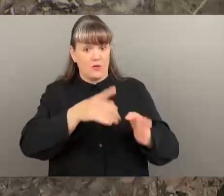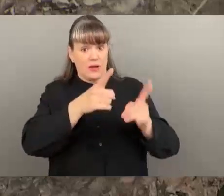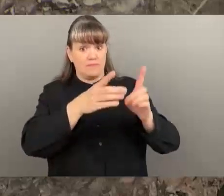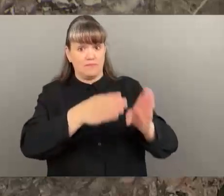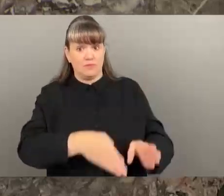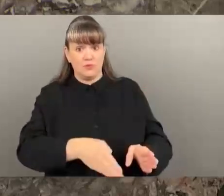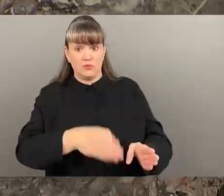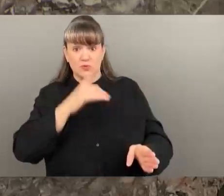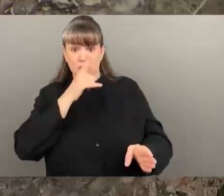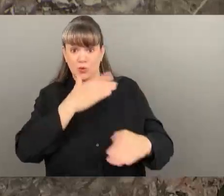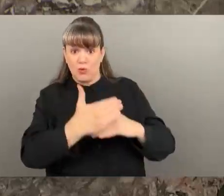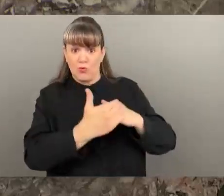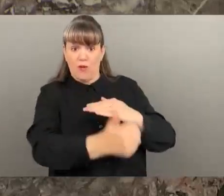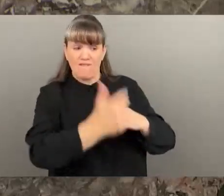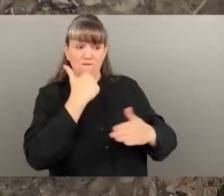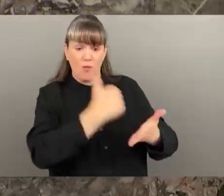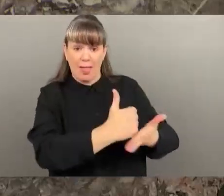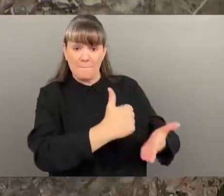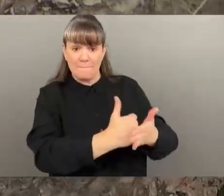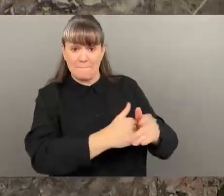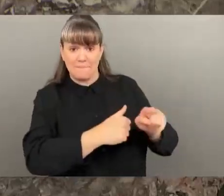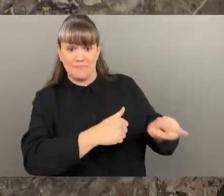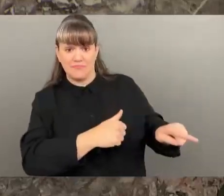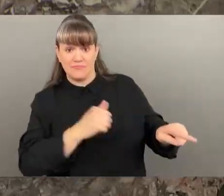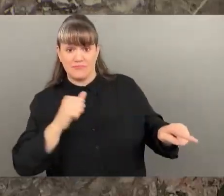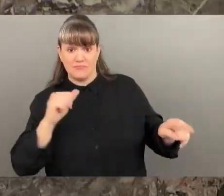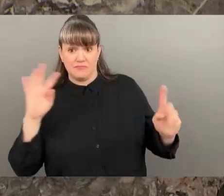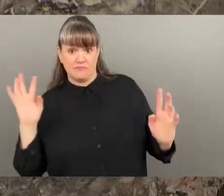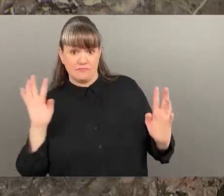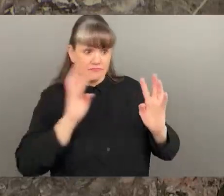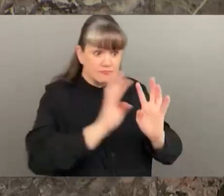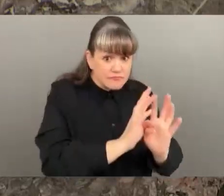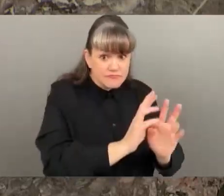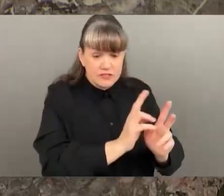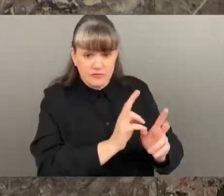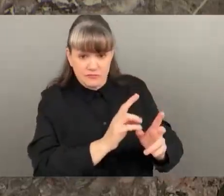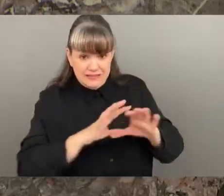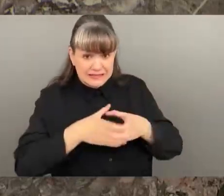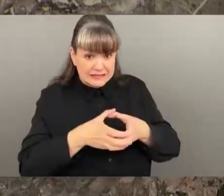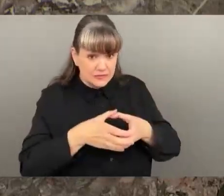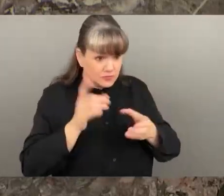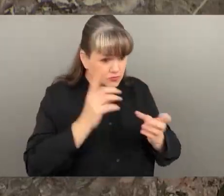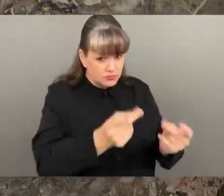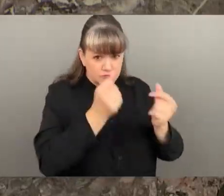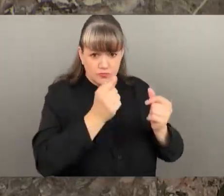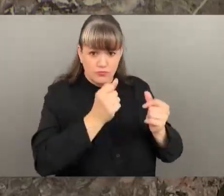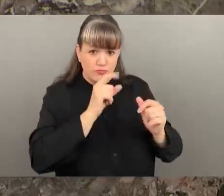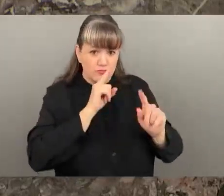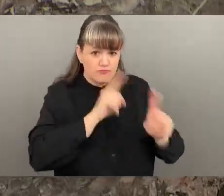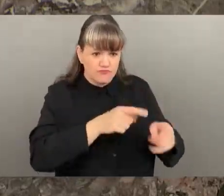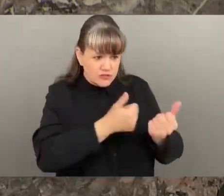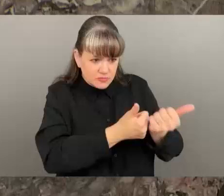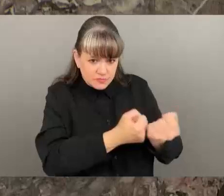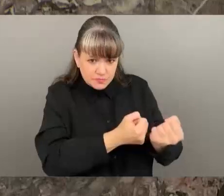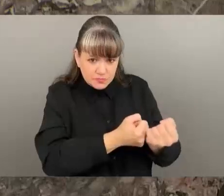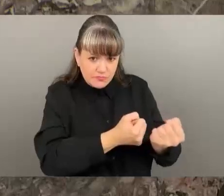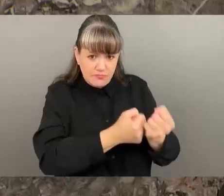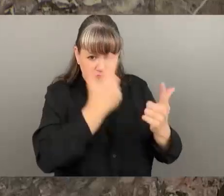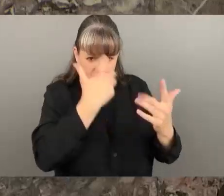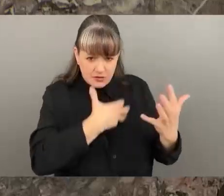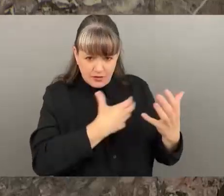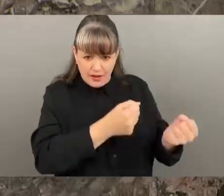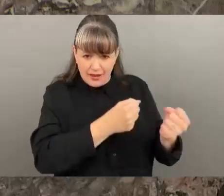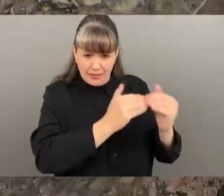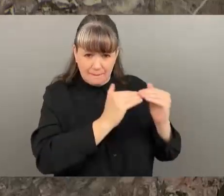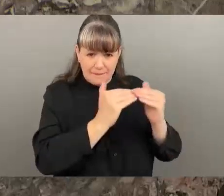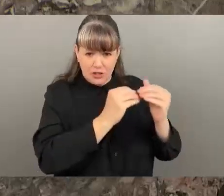act quickly to respond to a person's crisis. This is a mental health worker, a peer support worker being dispatched instead of